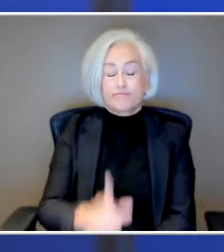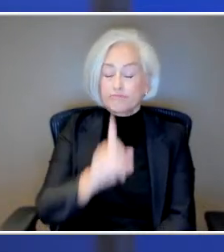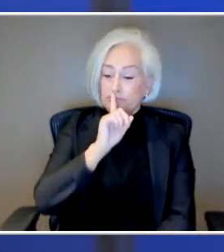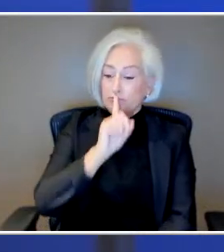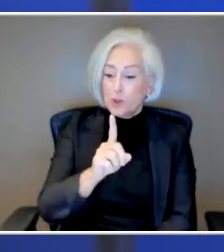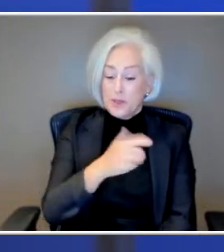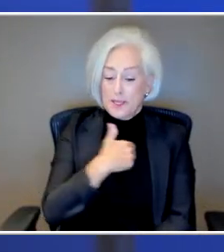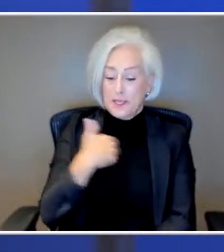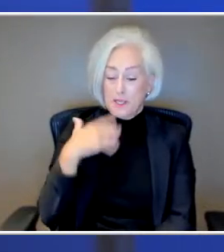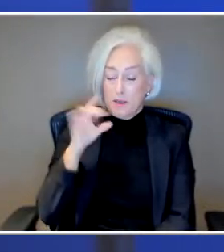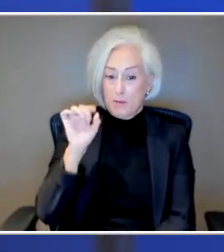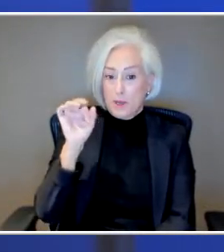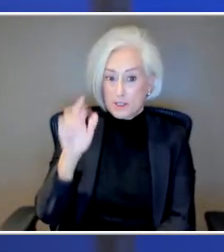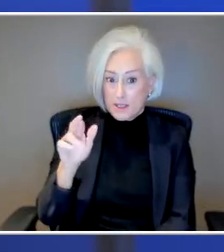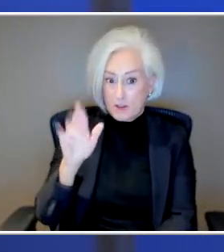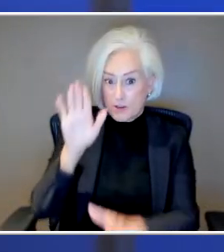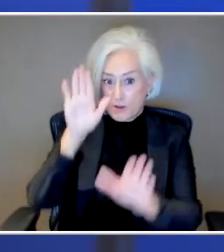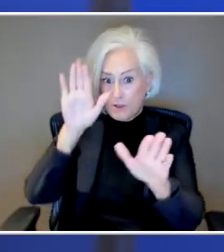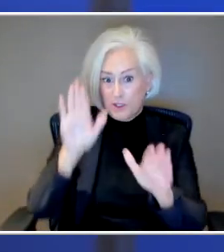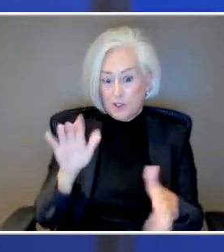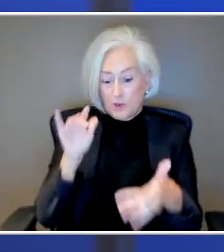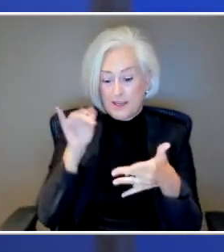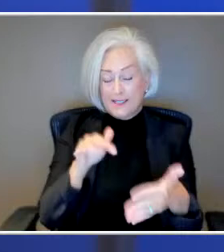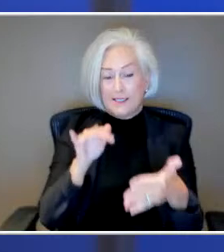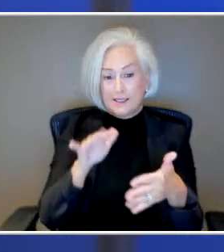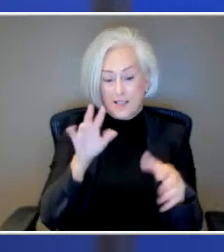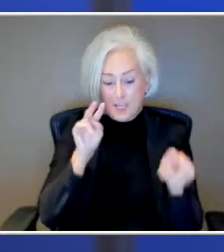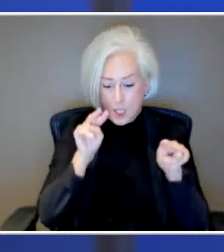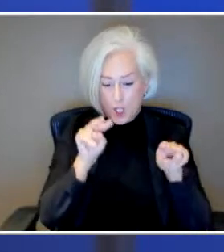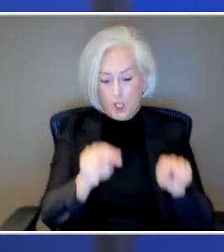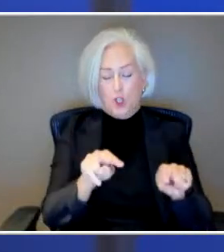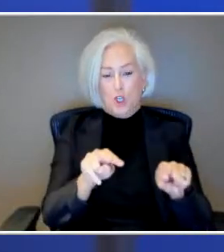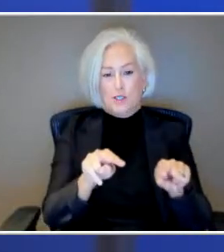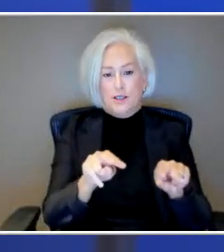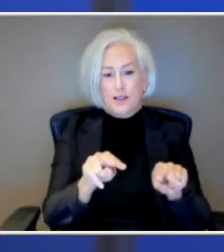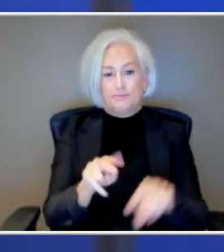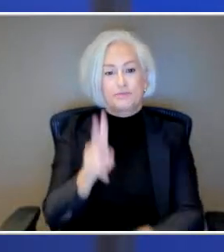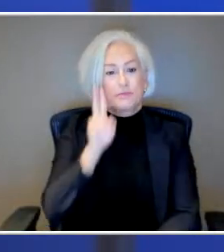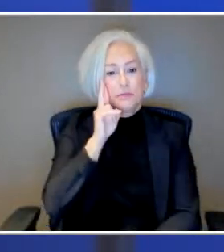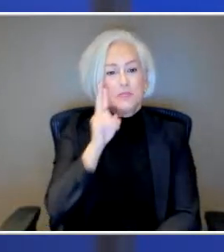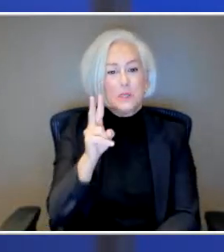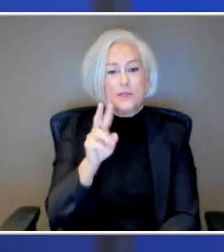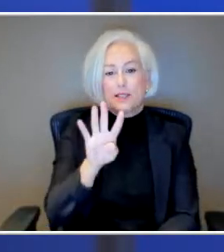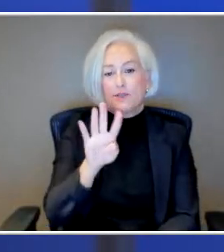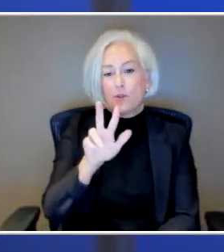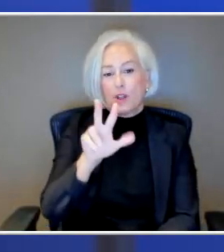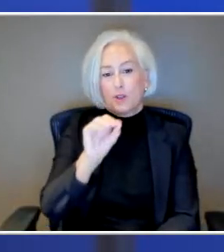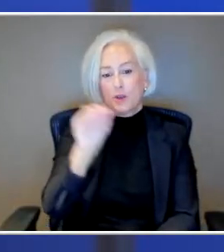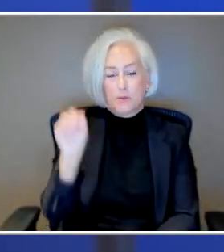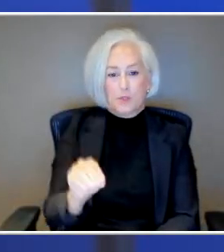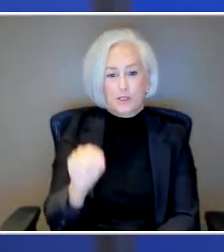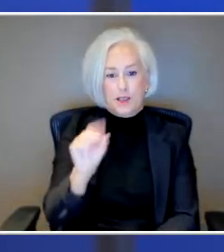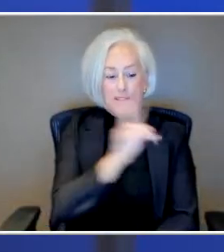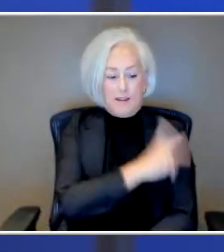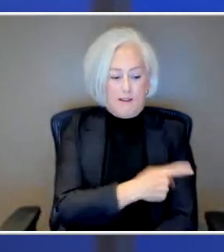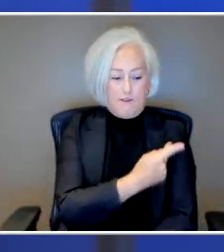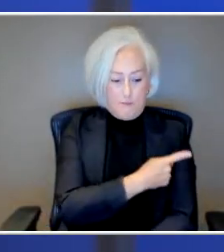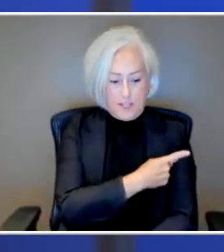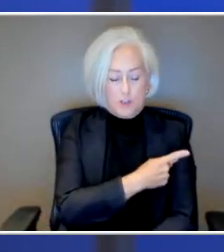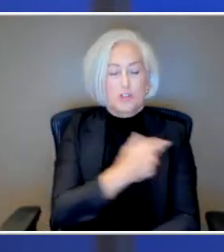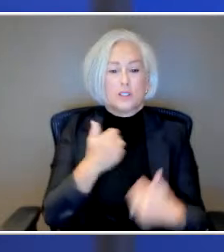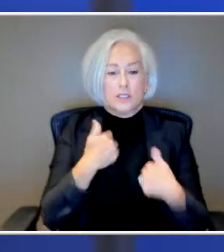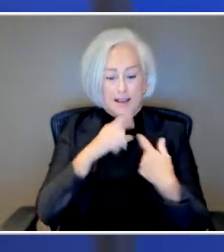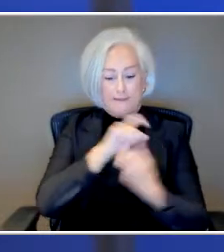a great study that looked at that very thing, and we do see that 43% of patients will have a change in their diagnosis